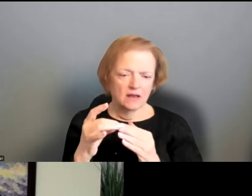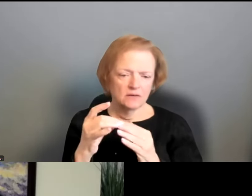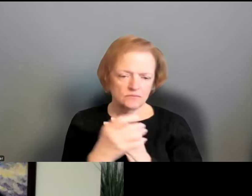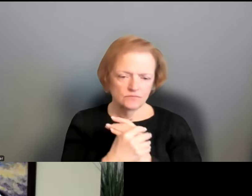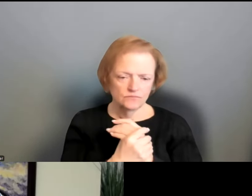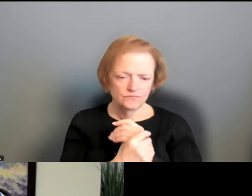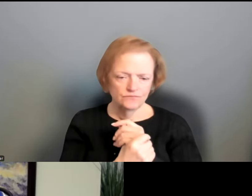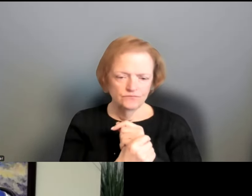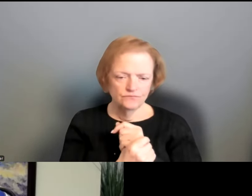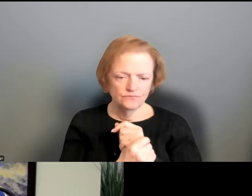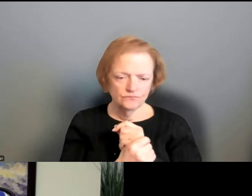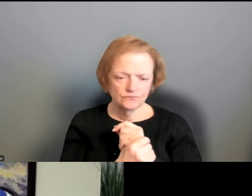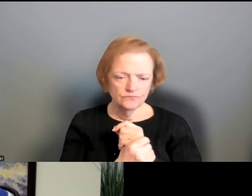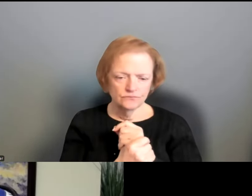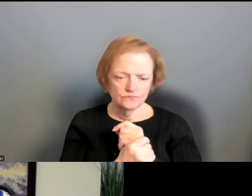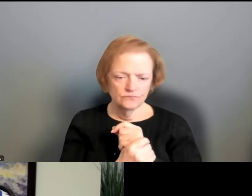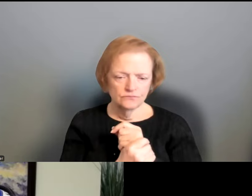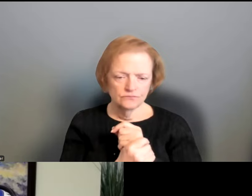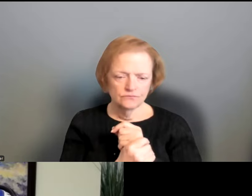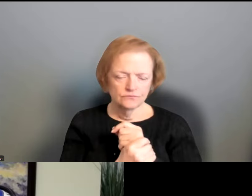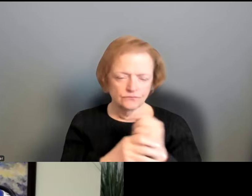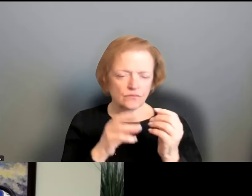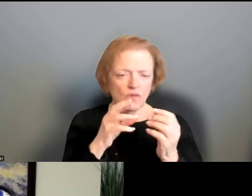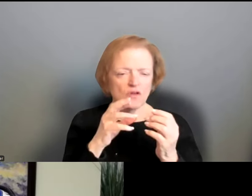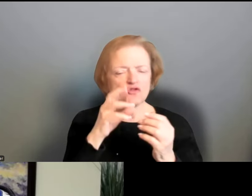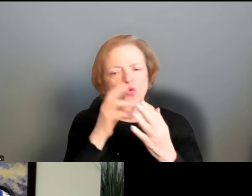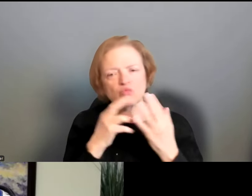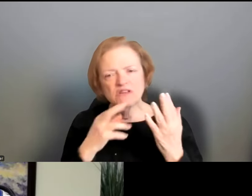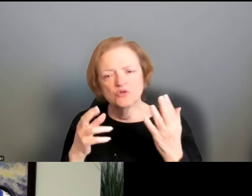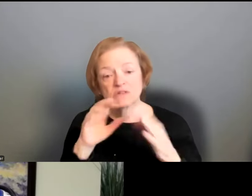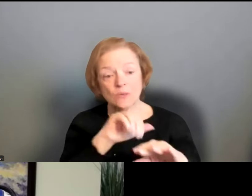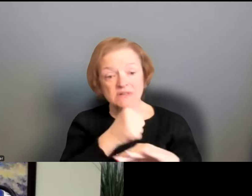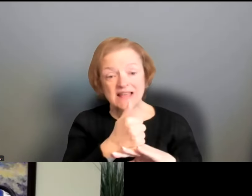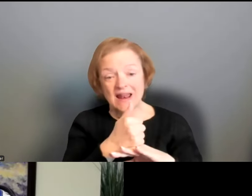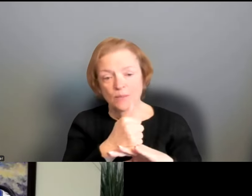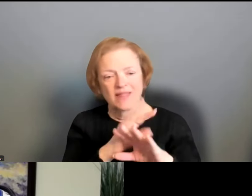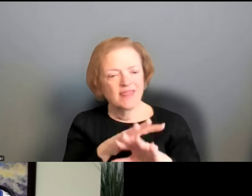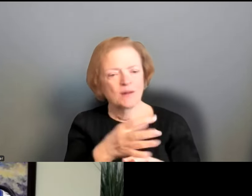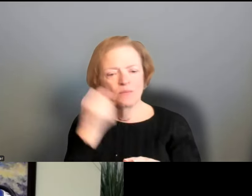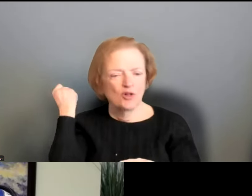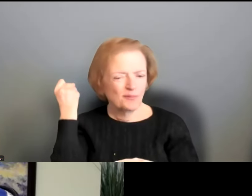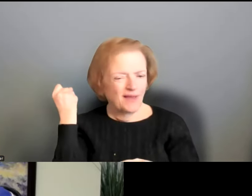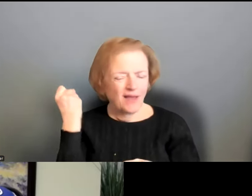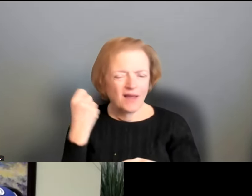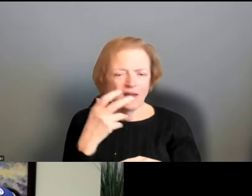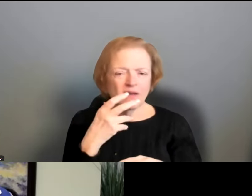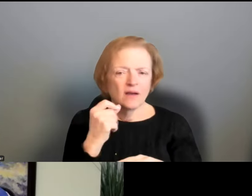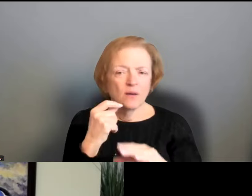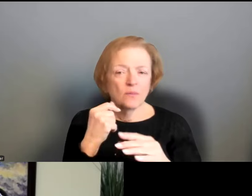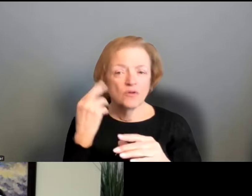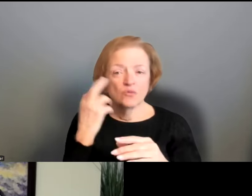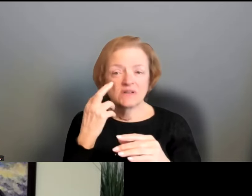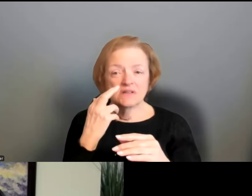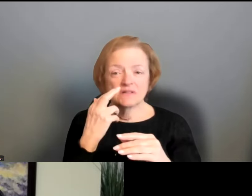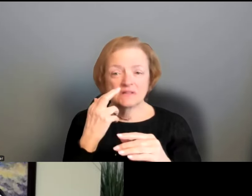yeah, so there's been resources that have been withdrawn. Good thing about Kessler and STRIDE is that the government doesn't own it. You